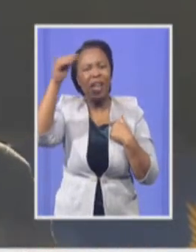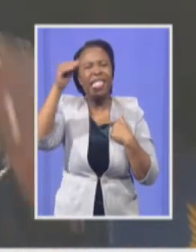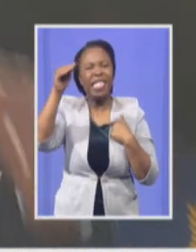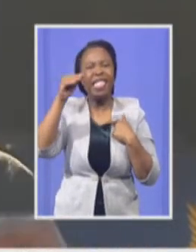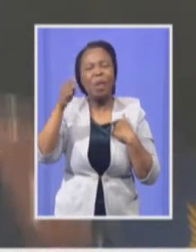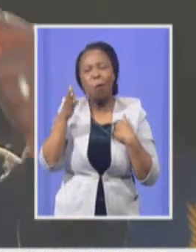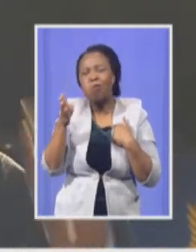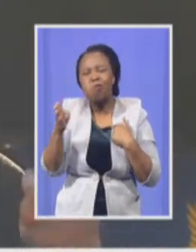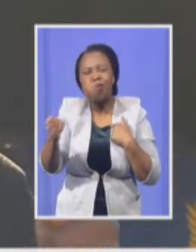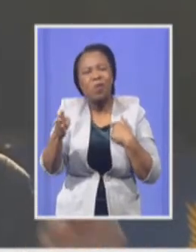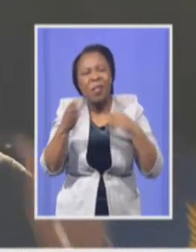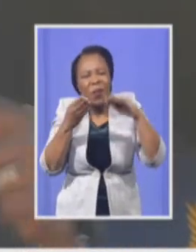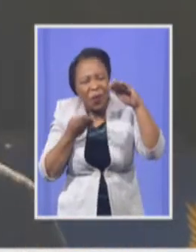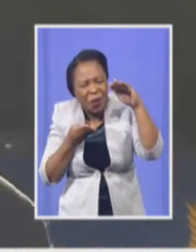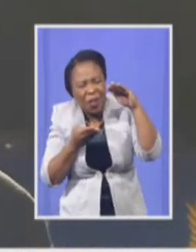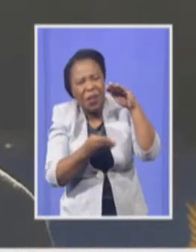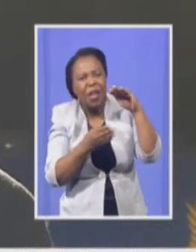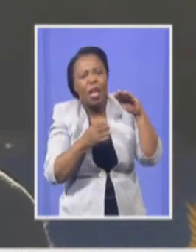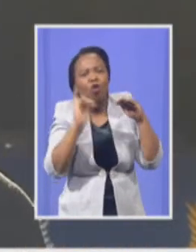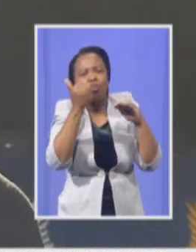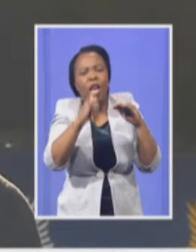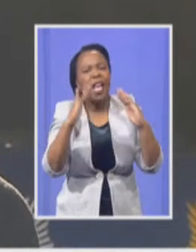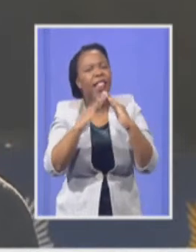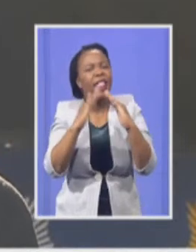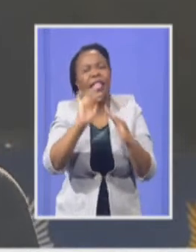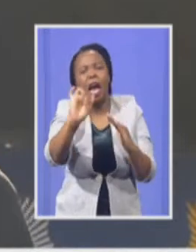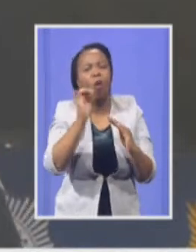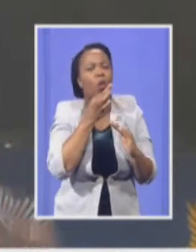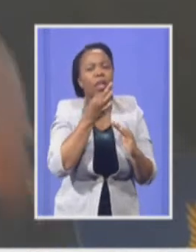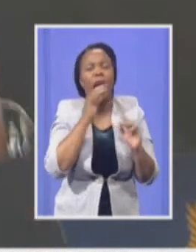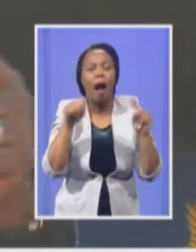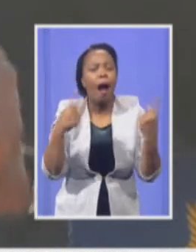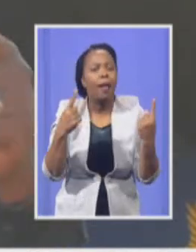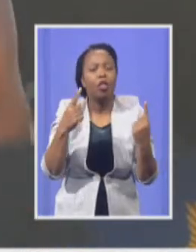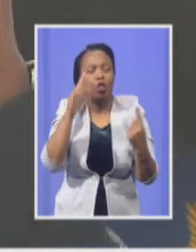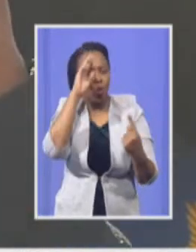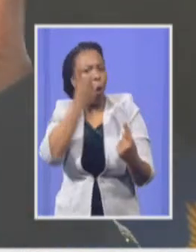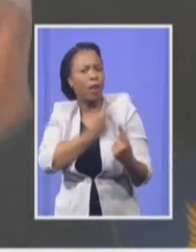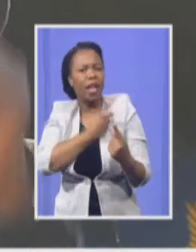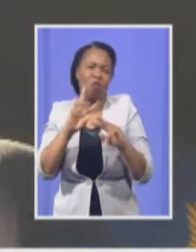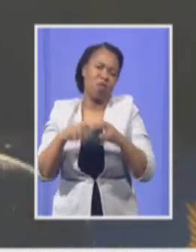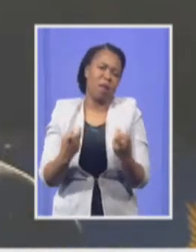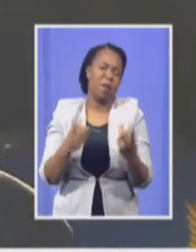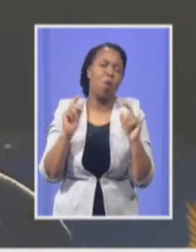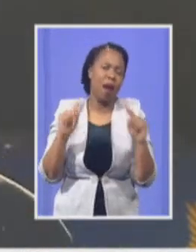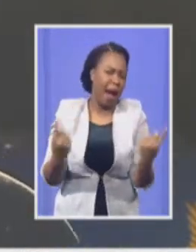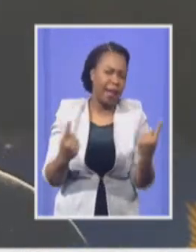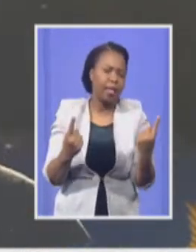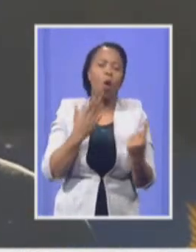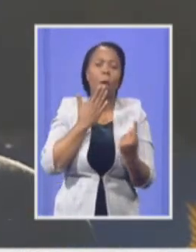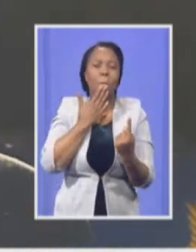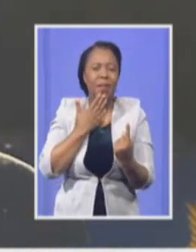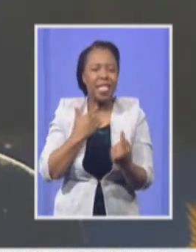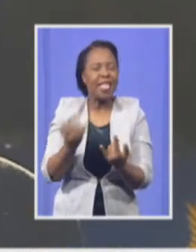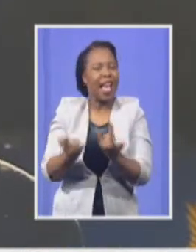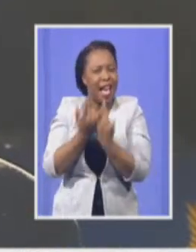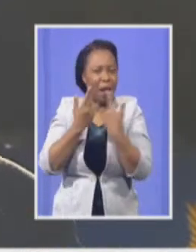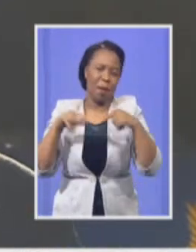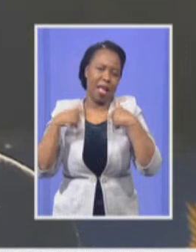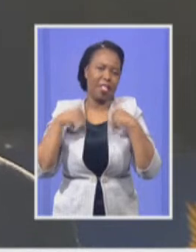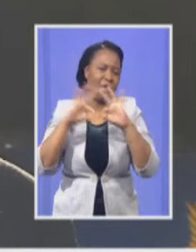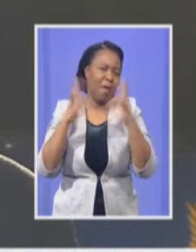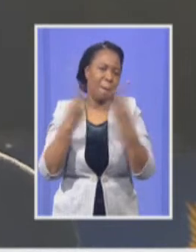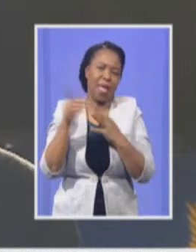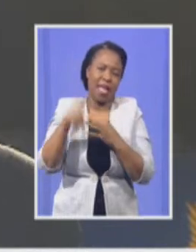ukuthi ubaba kayirape indodakazi. So sicela ukuthi ama family asisize la